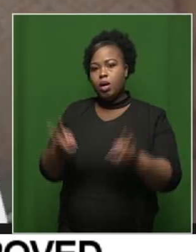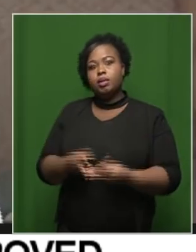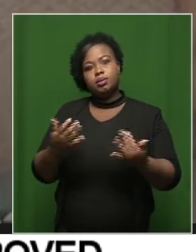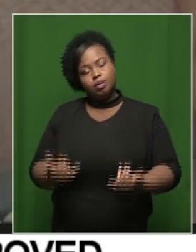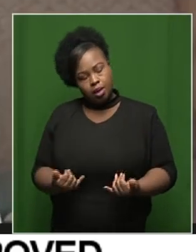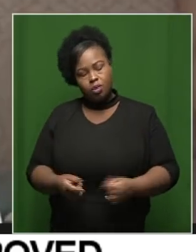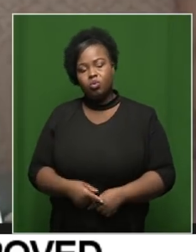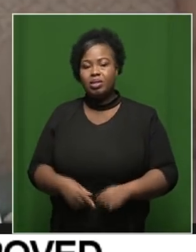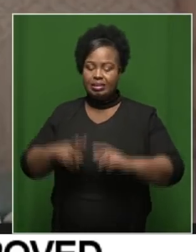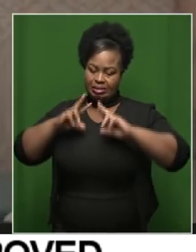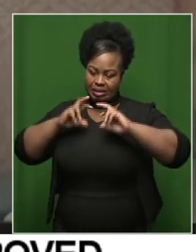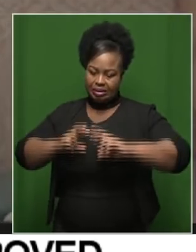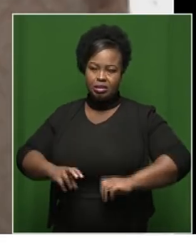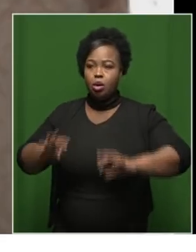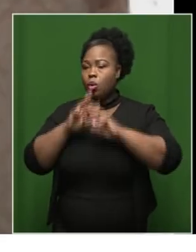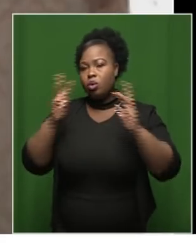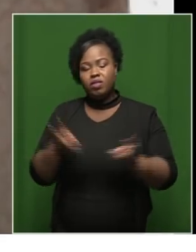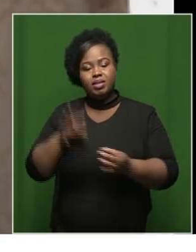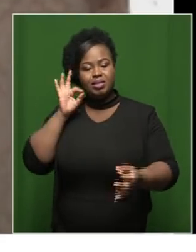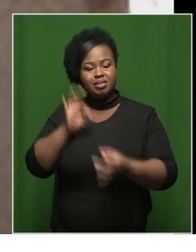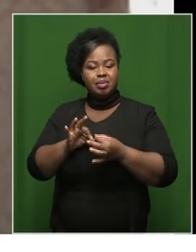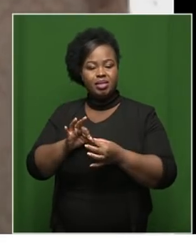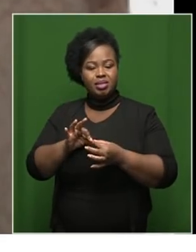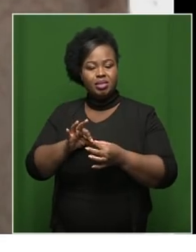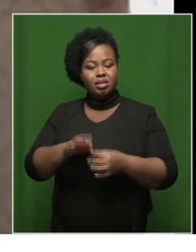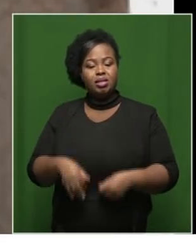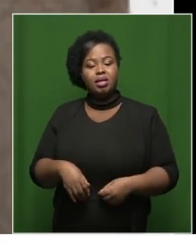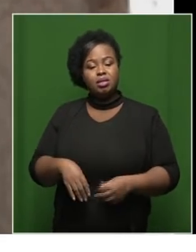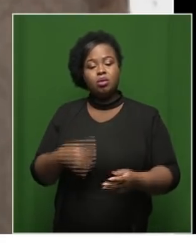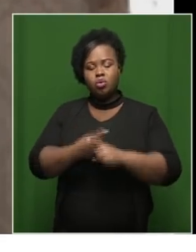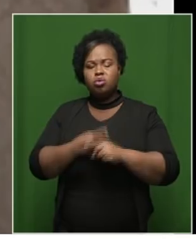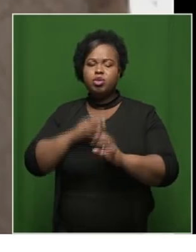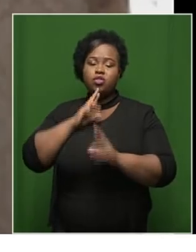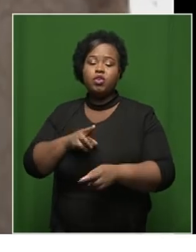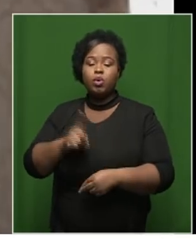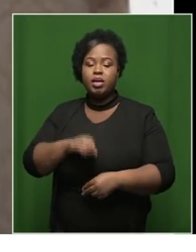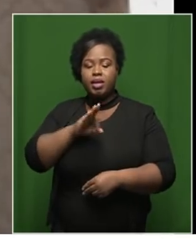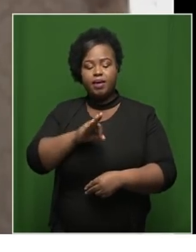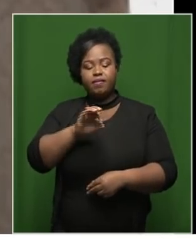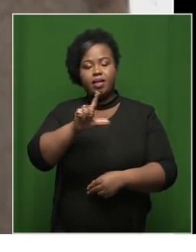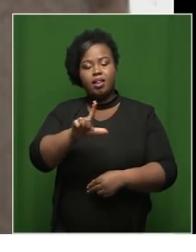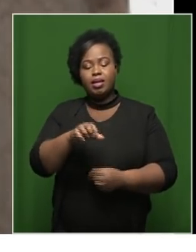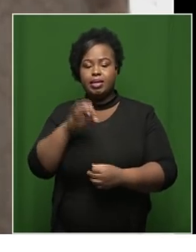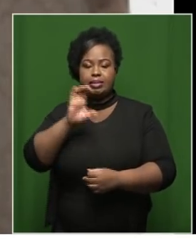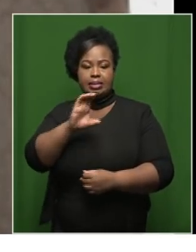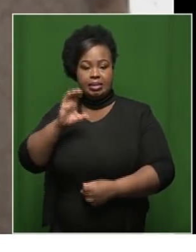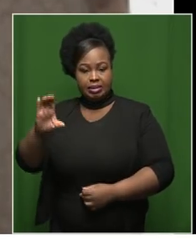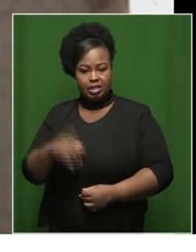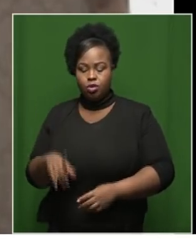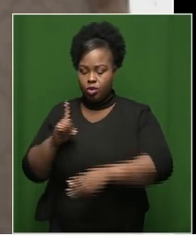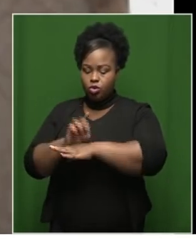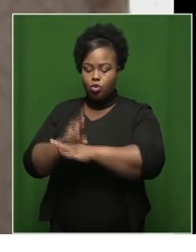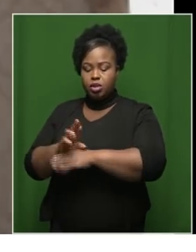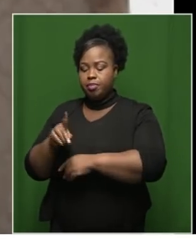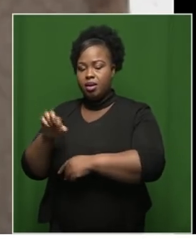studies done all over the world. And there's a specific site that I make reference to all the time. It's the FLCCC with Dr. Pierre Corey and